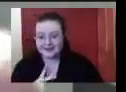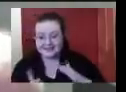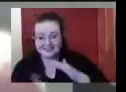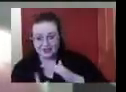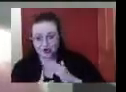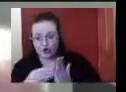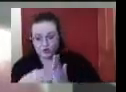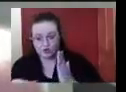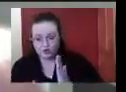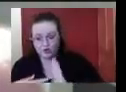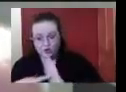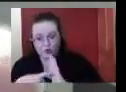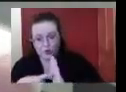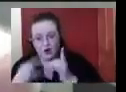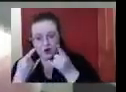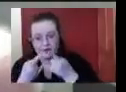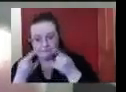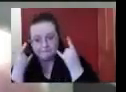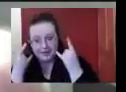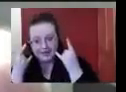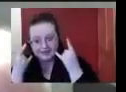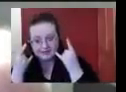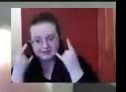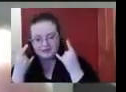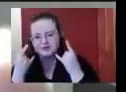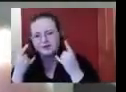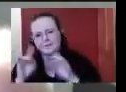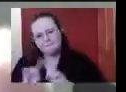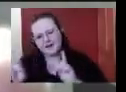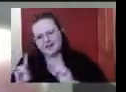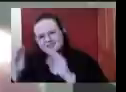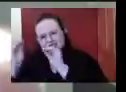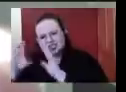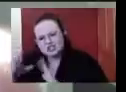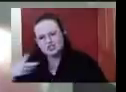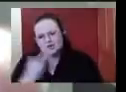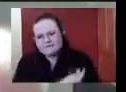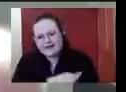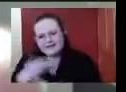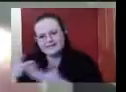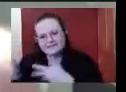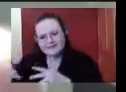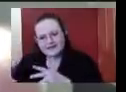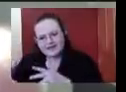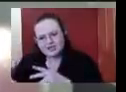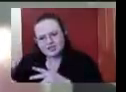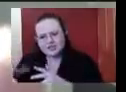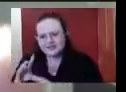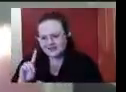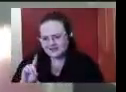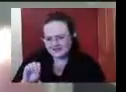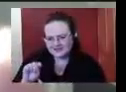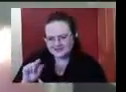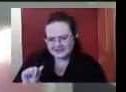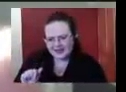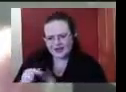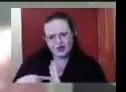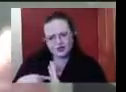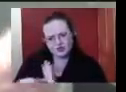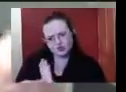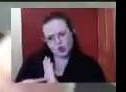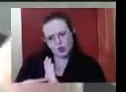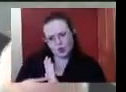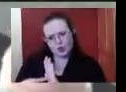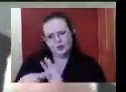children being asked to wear masks when the teachers are vaccinated and the data shows that children under 5 are unlikely